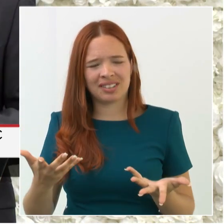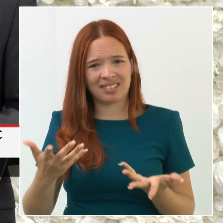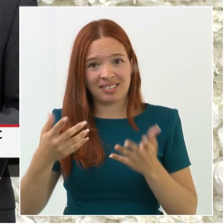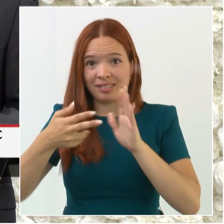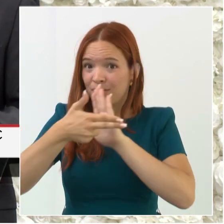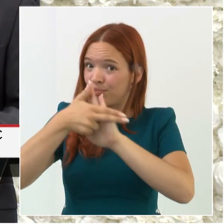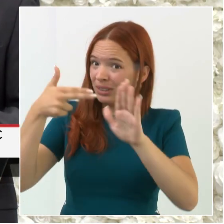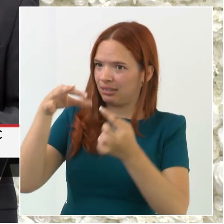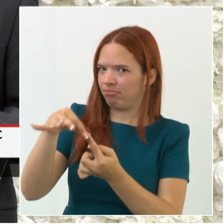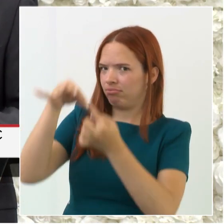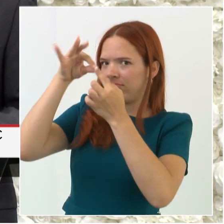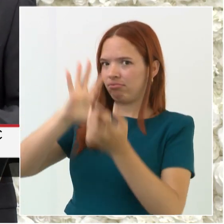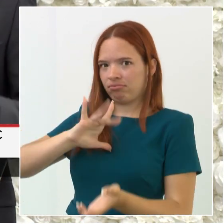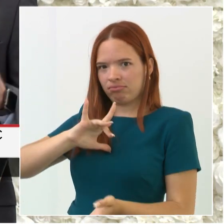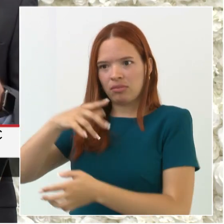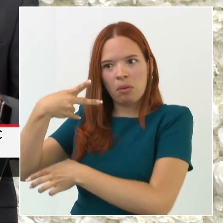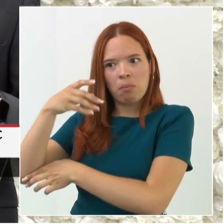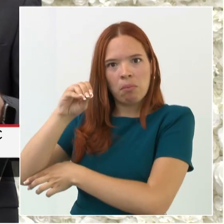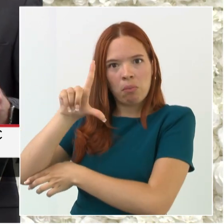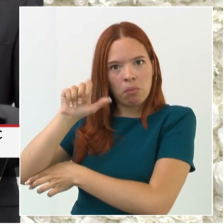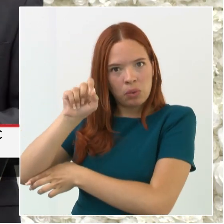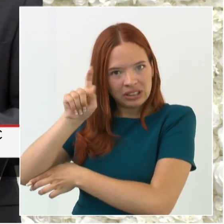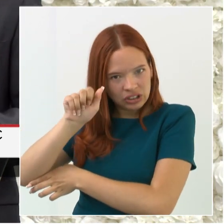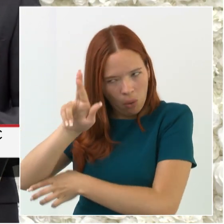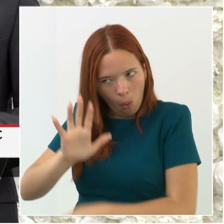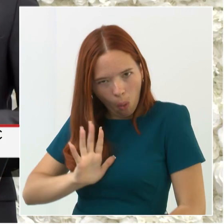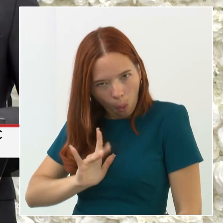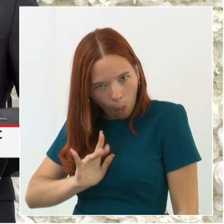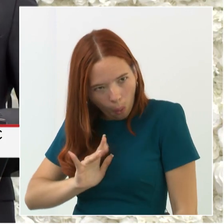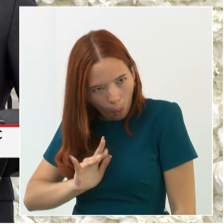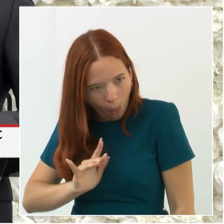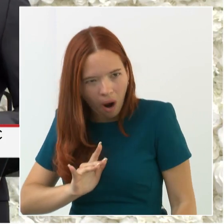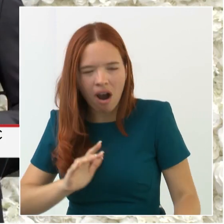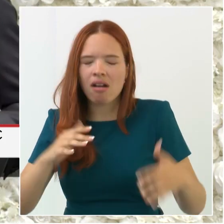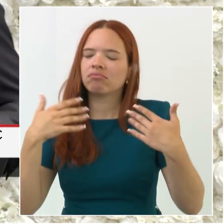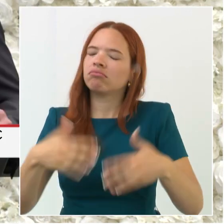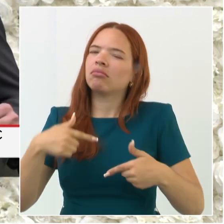again so much, everybody, for coming. Appreciate everything.